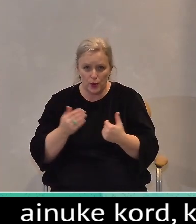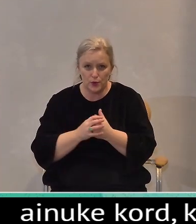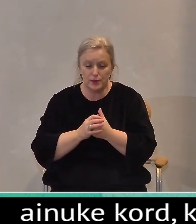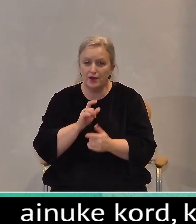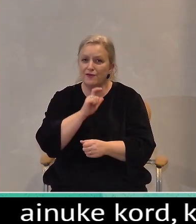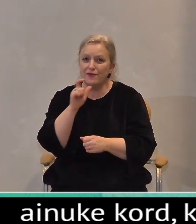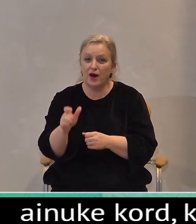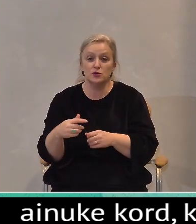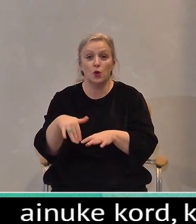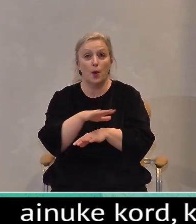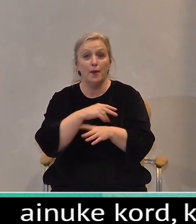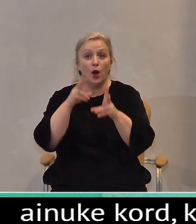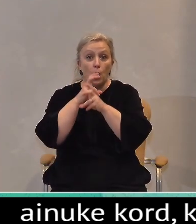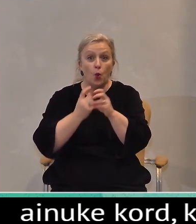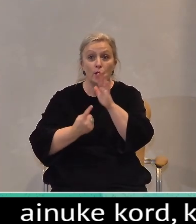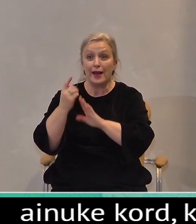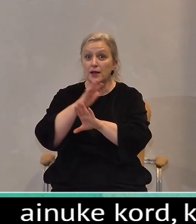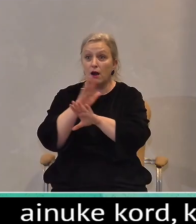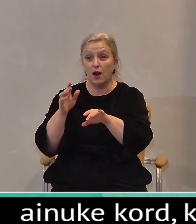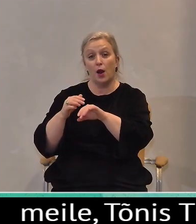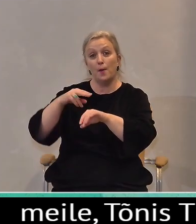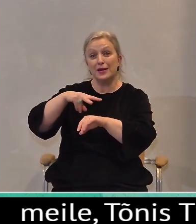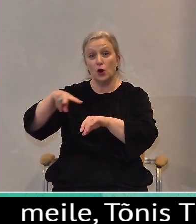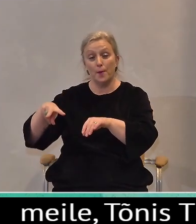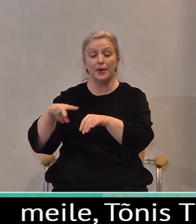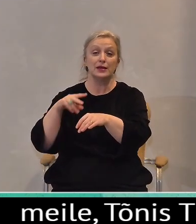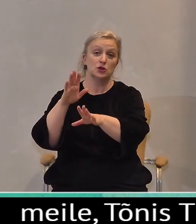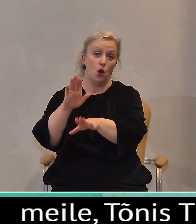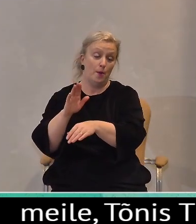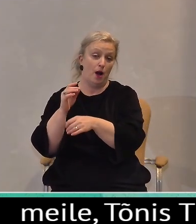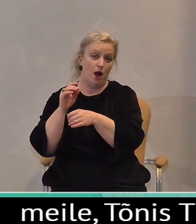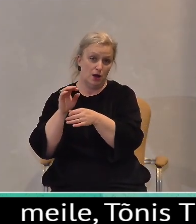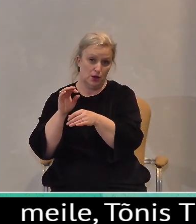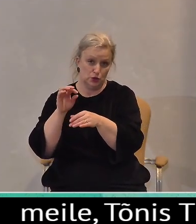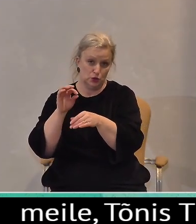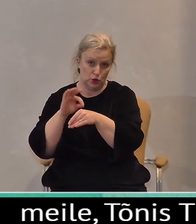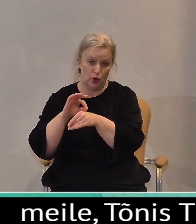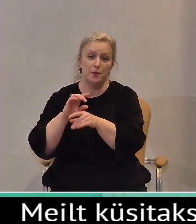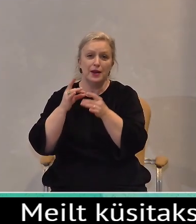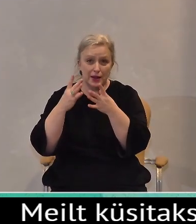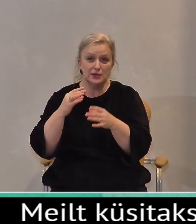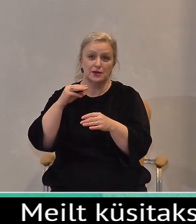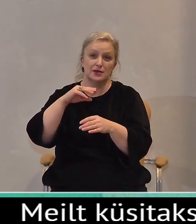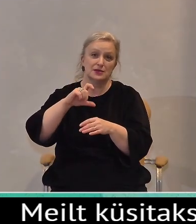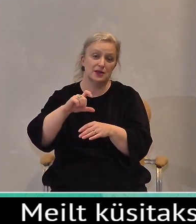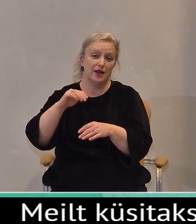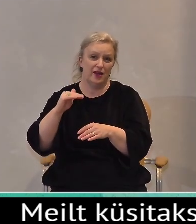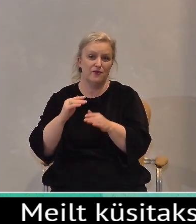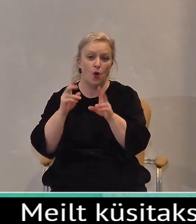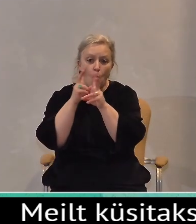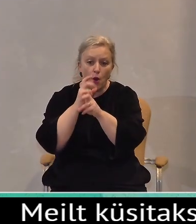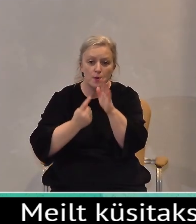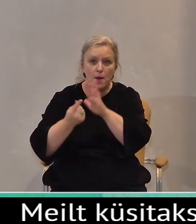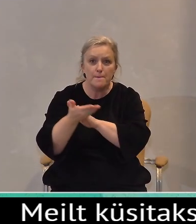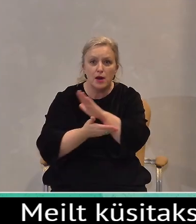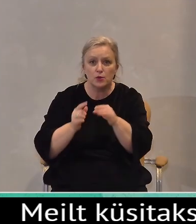at the time. And the response is that we didn't start out by researching Pitt Hopkins, but we started